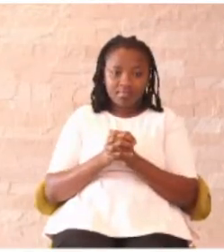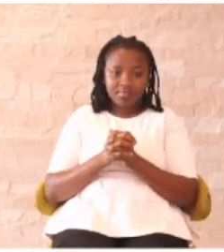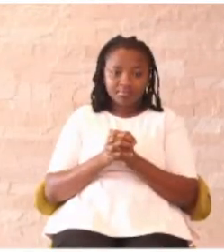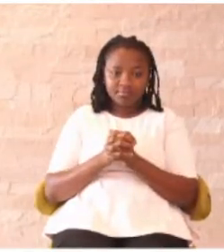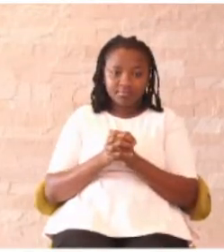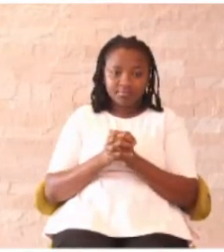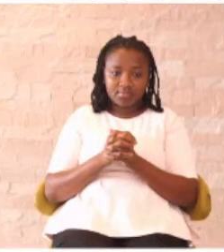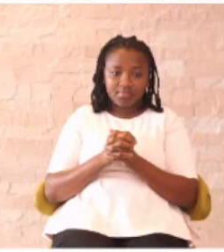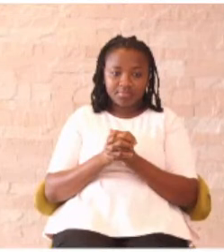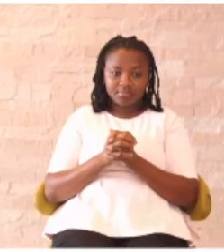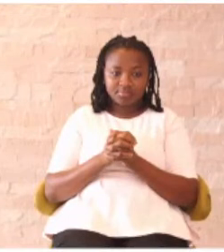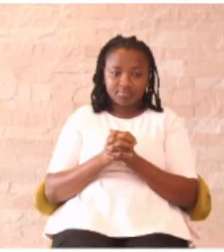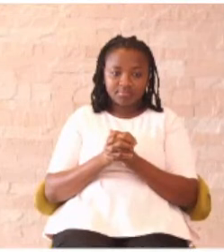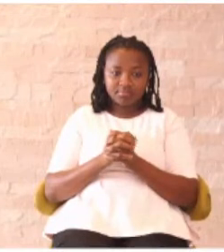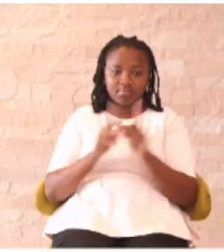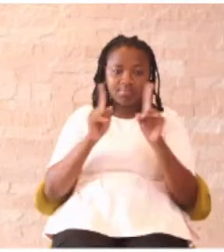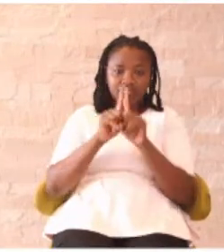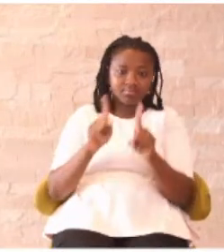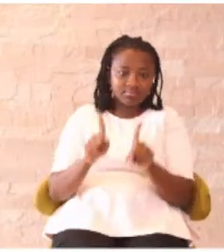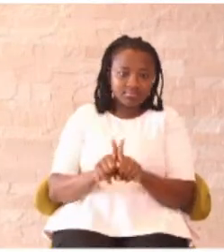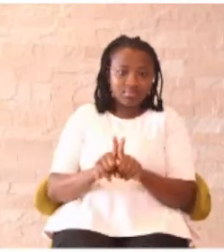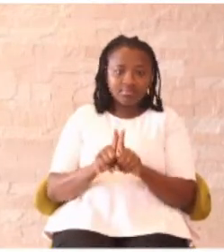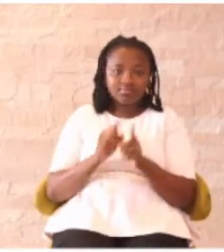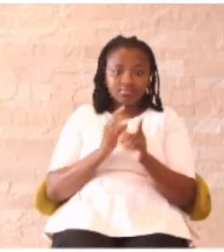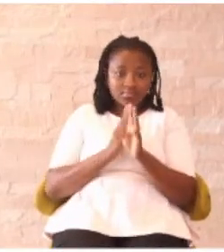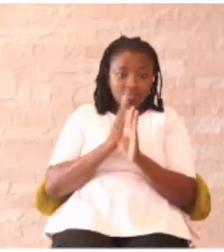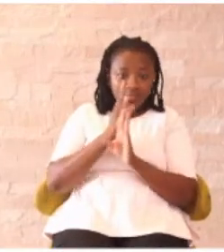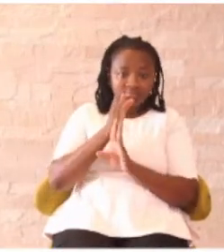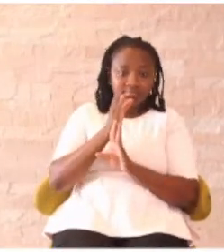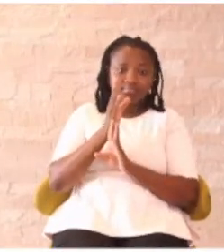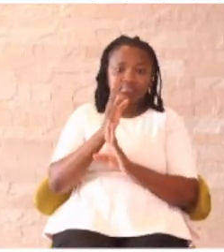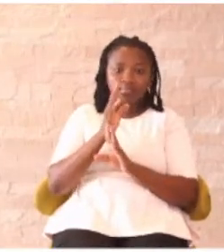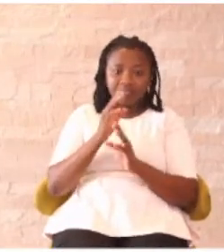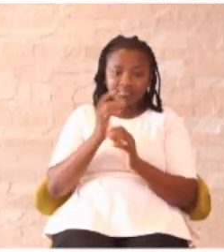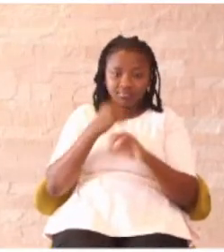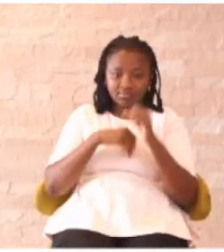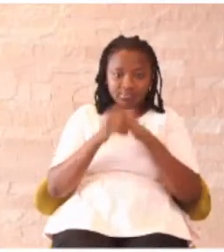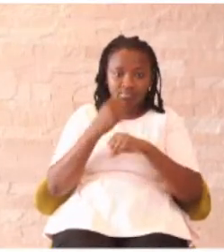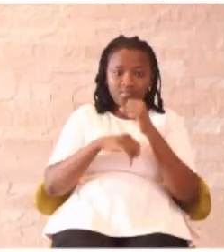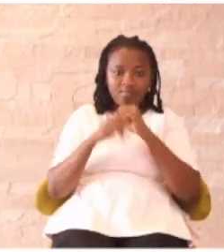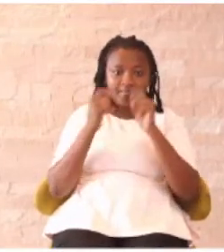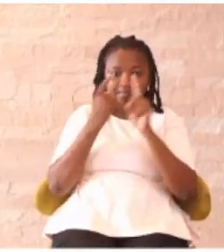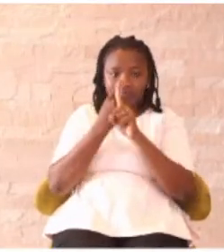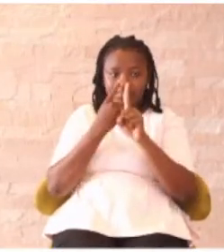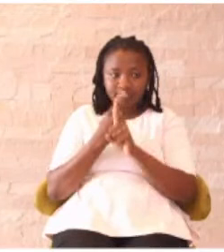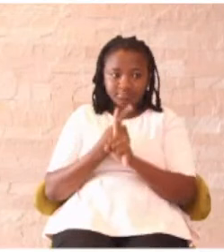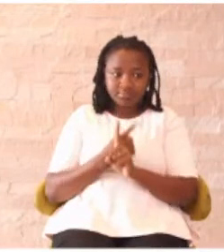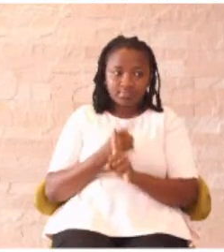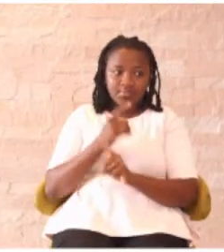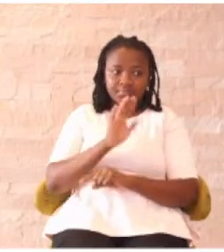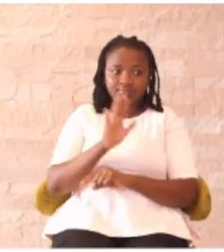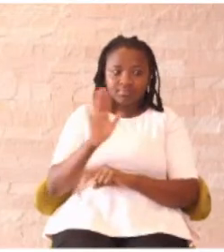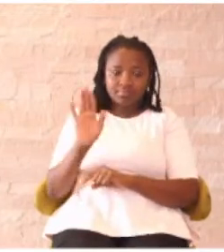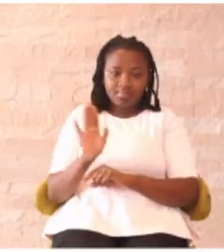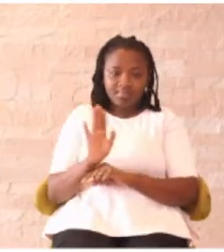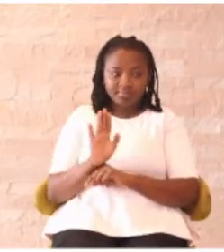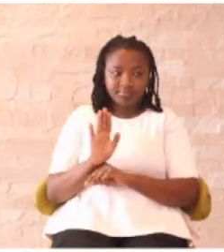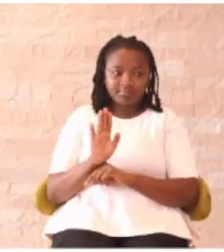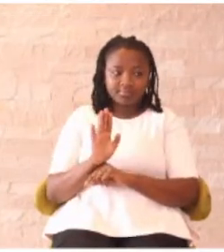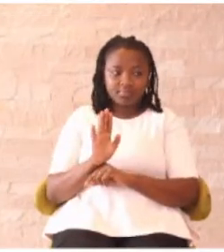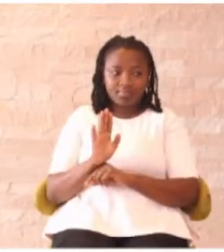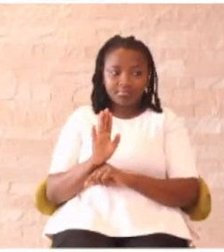indicators, and major activities of the fiscal year of